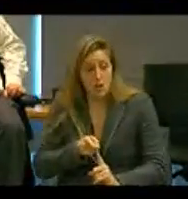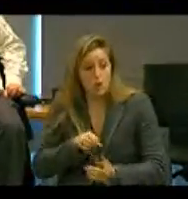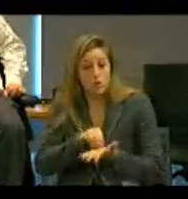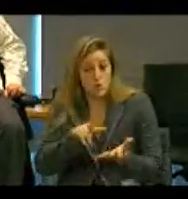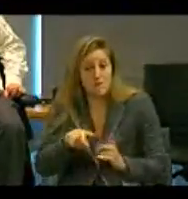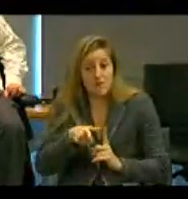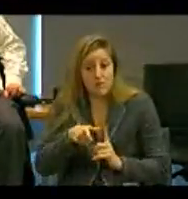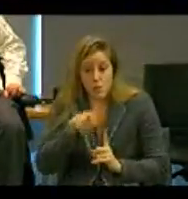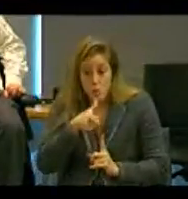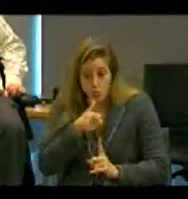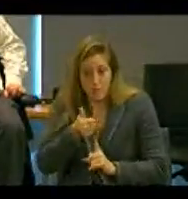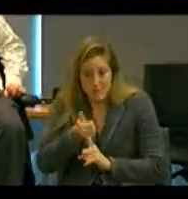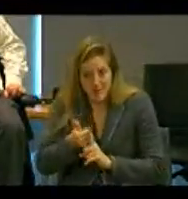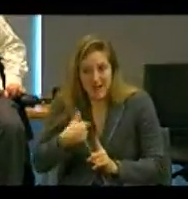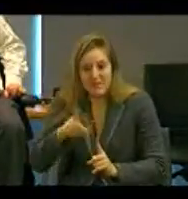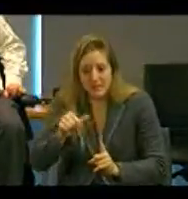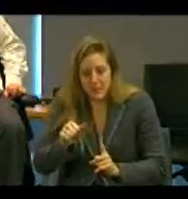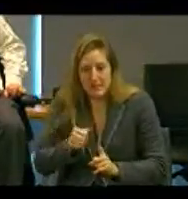more. They're receiving